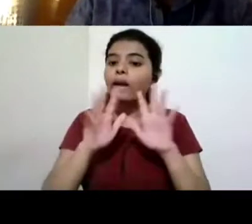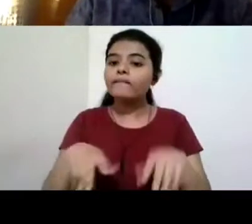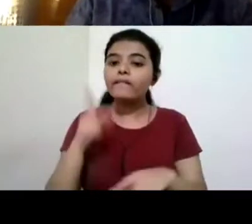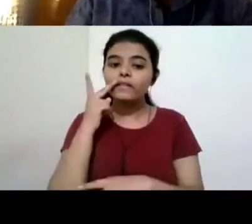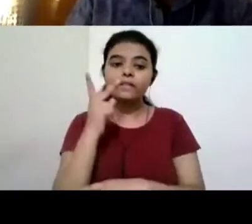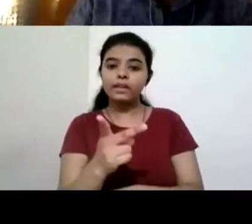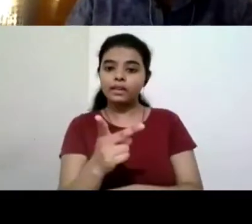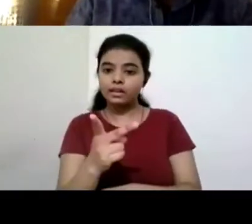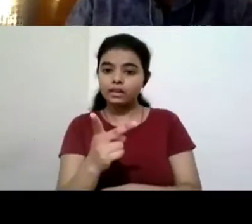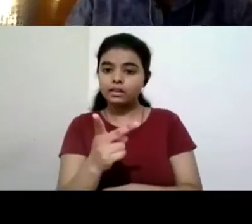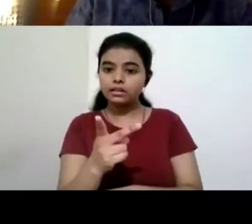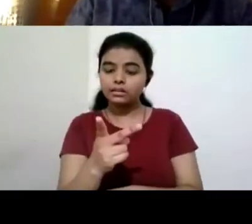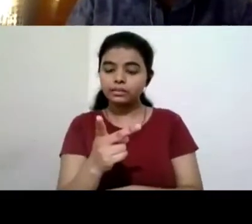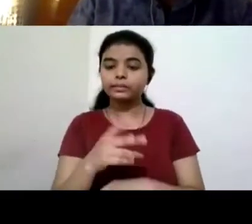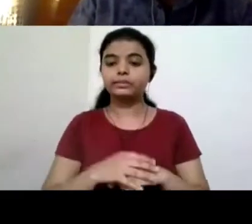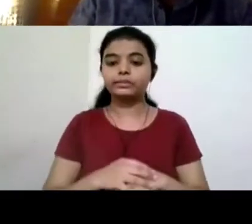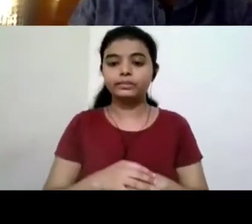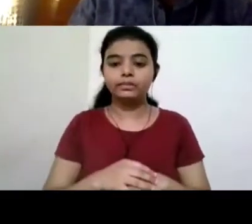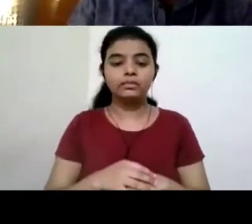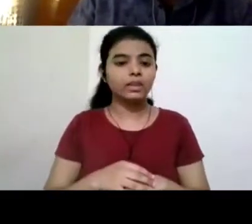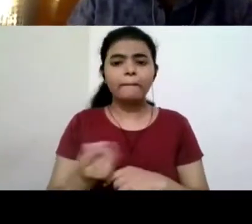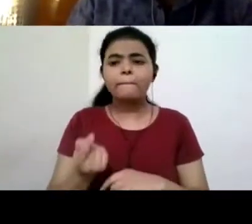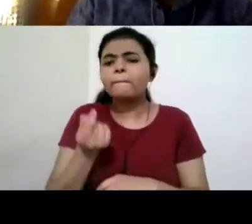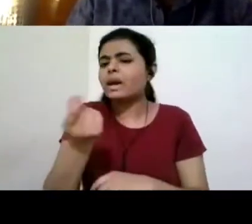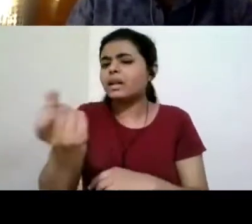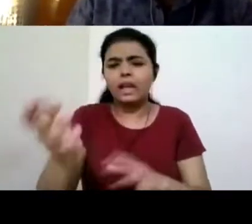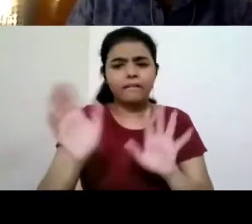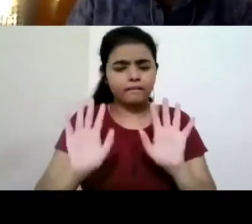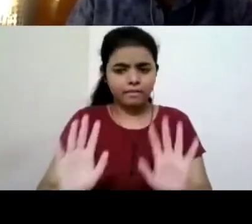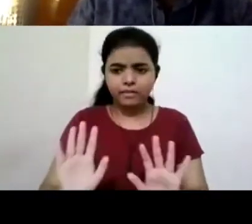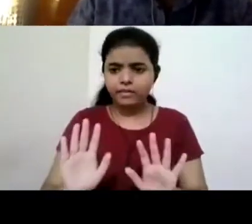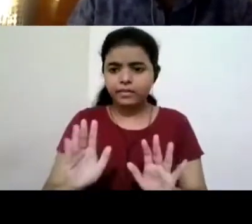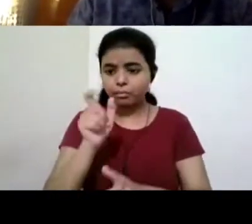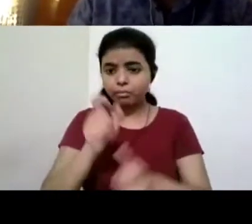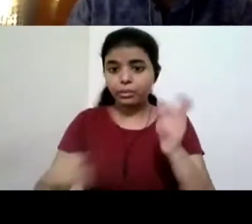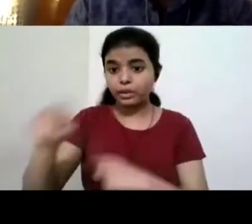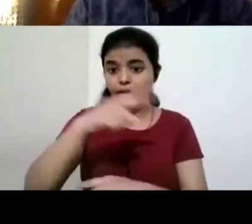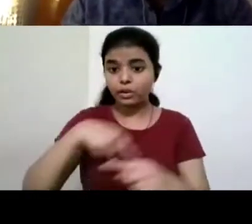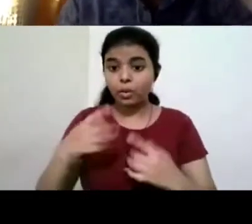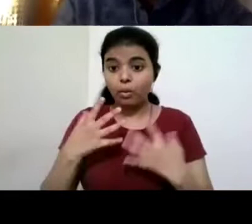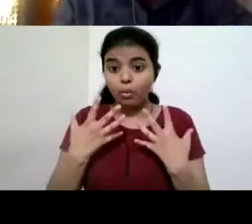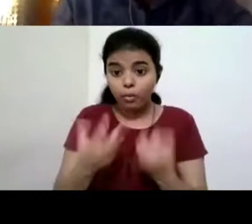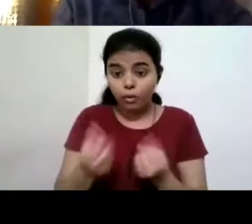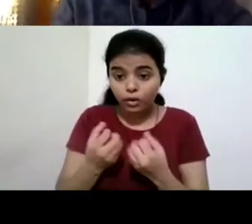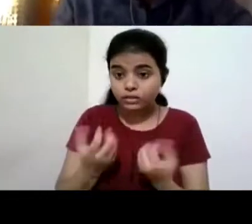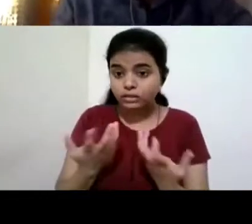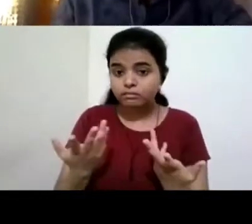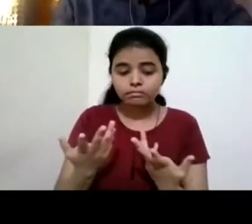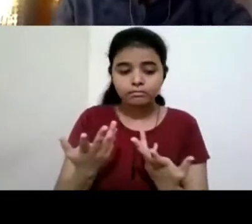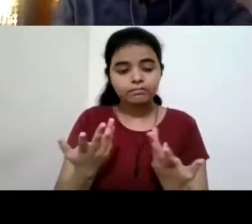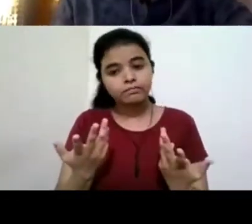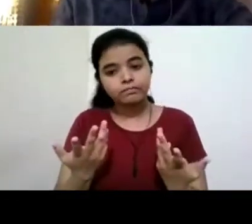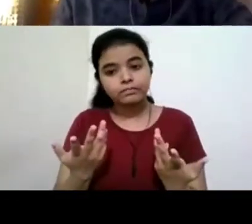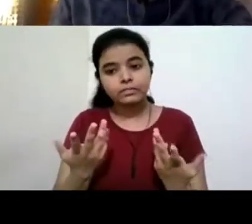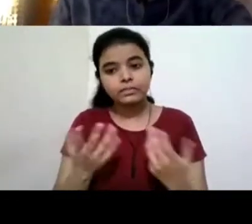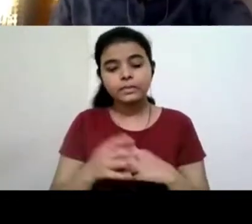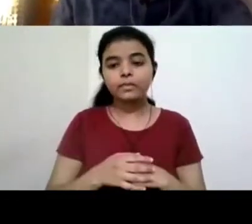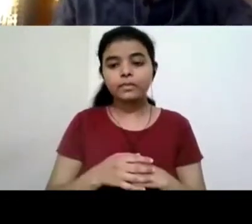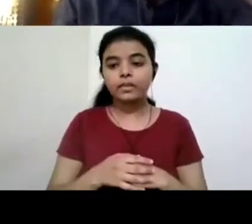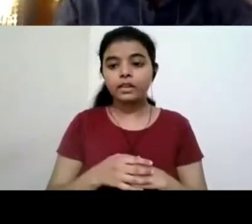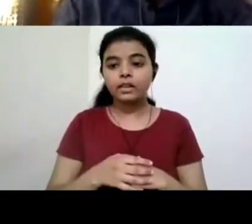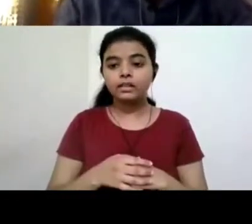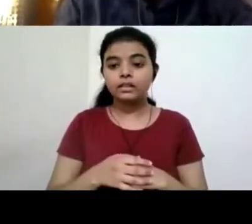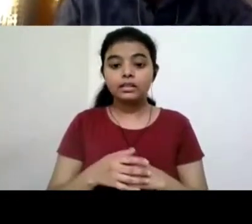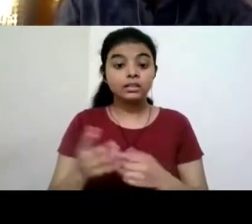why, because very often you'd find that when people are wanting that the way in which they